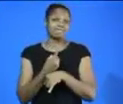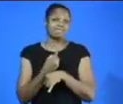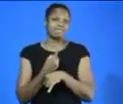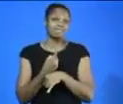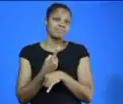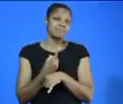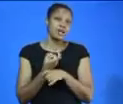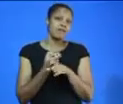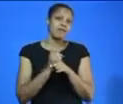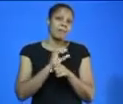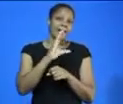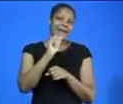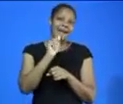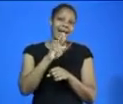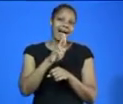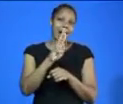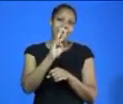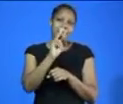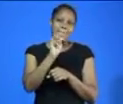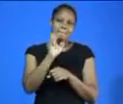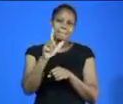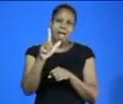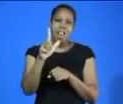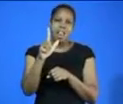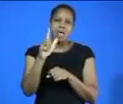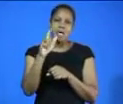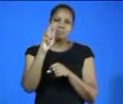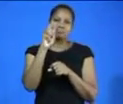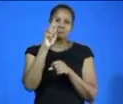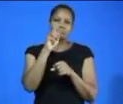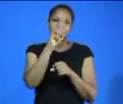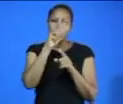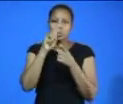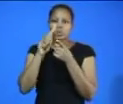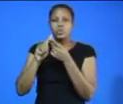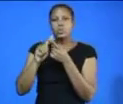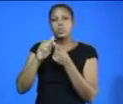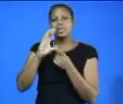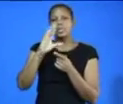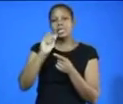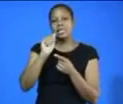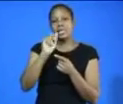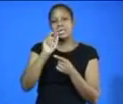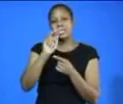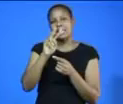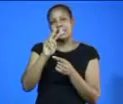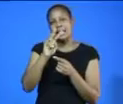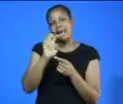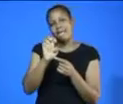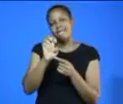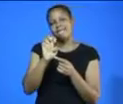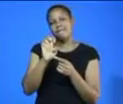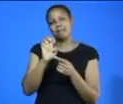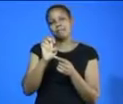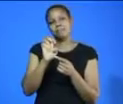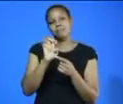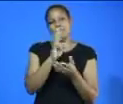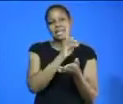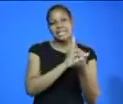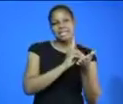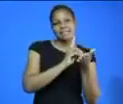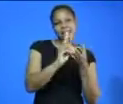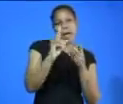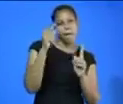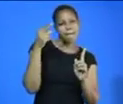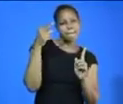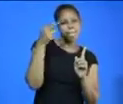from Carmel to the cave, divine purpose and